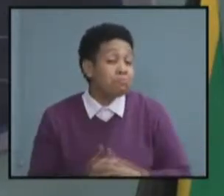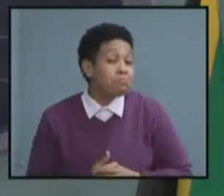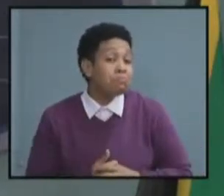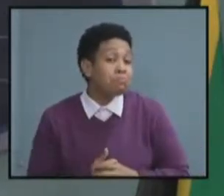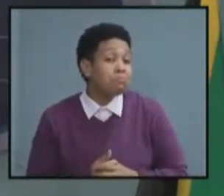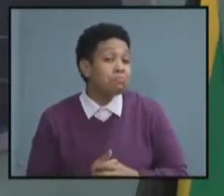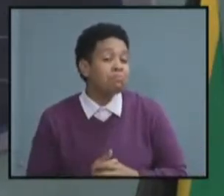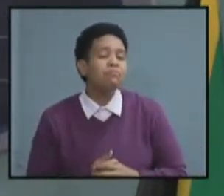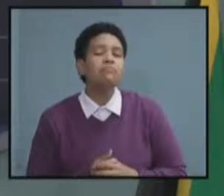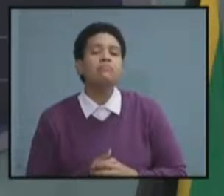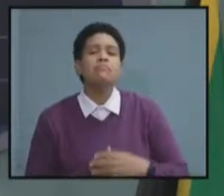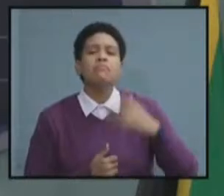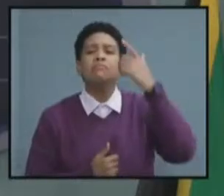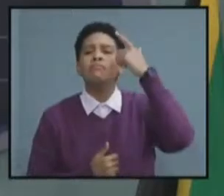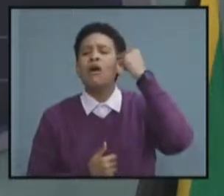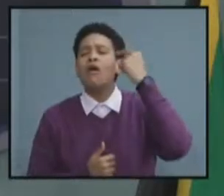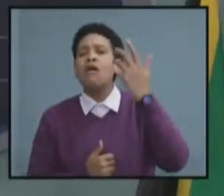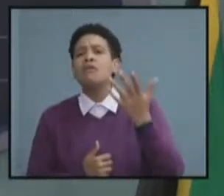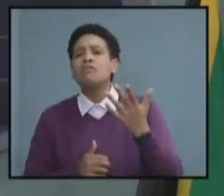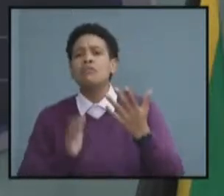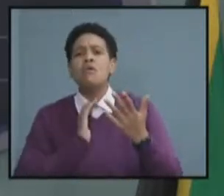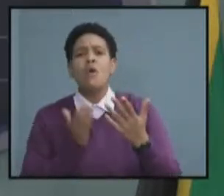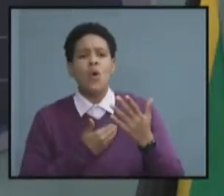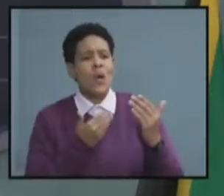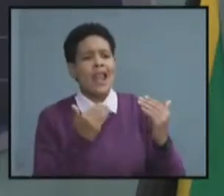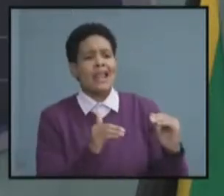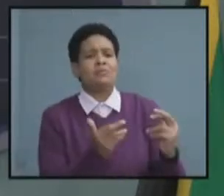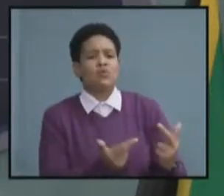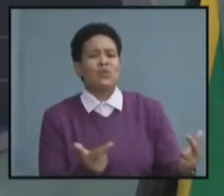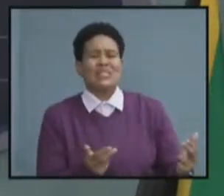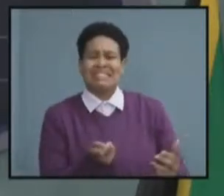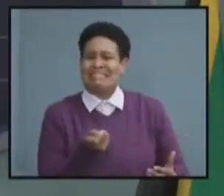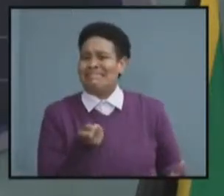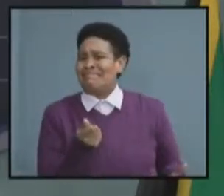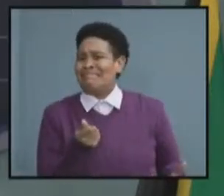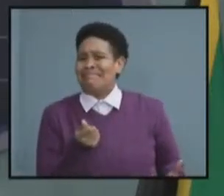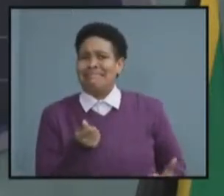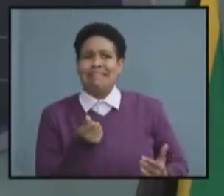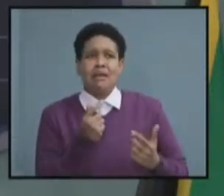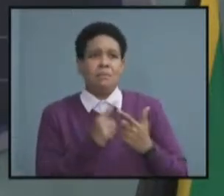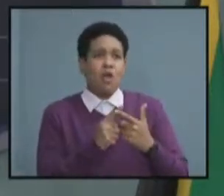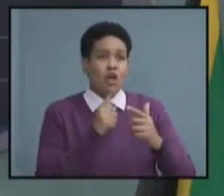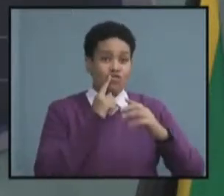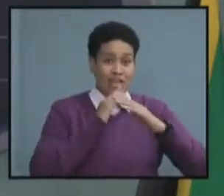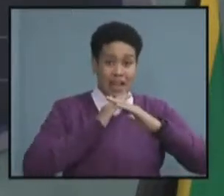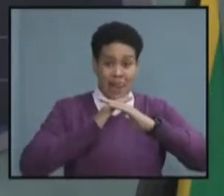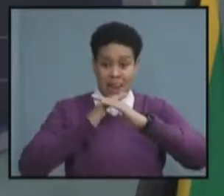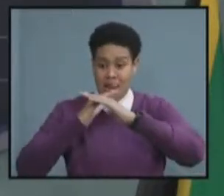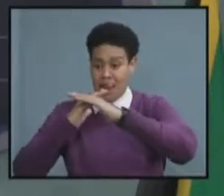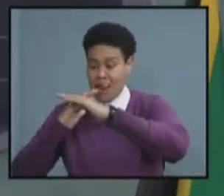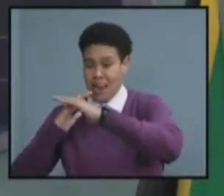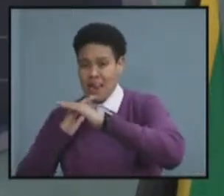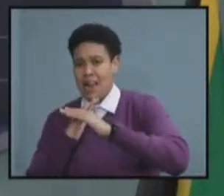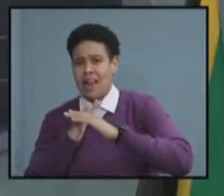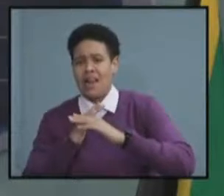that because of our limited resources and the constraint that places on our